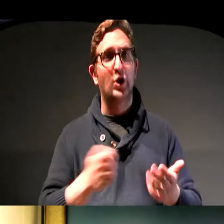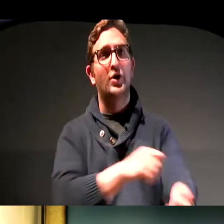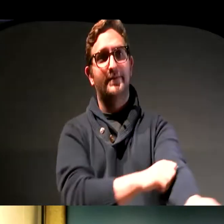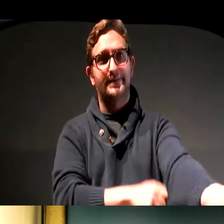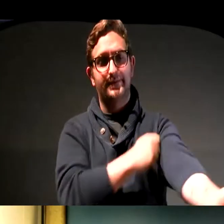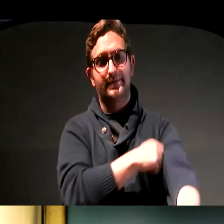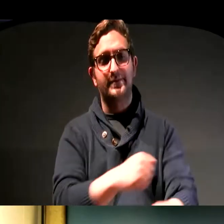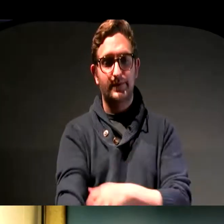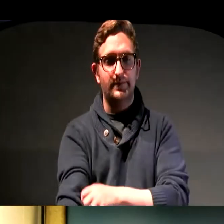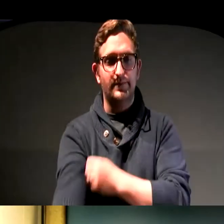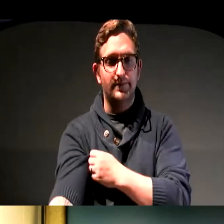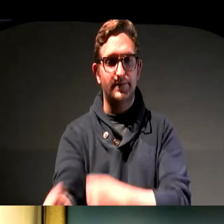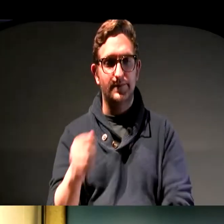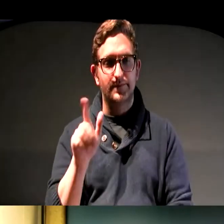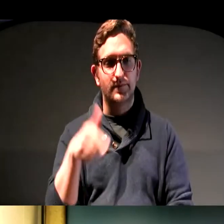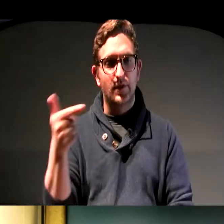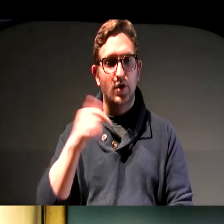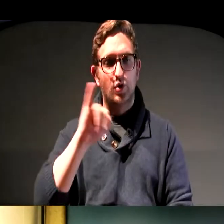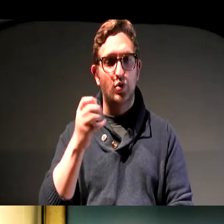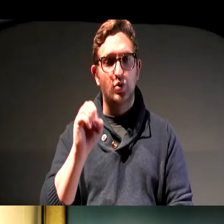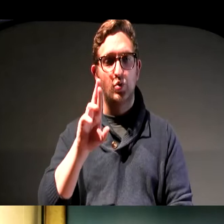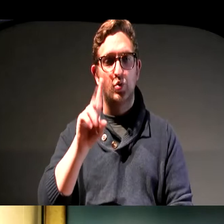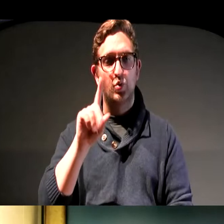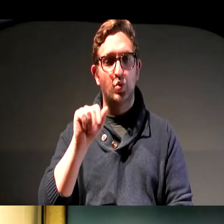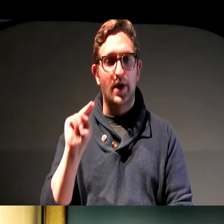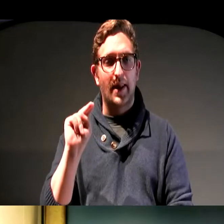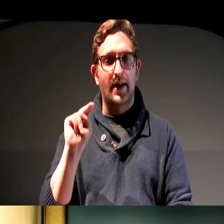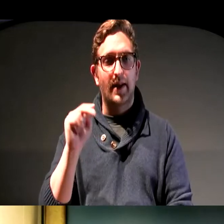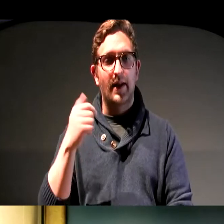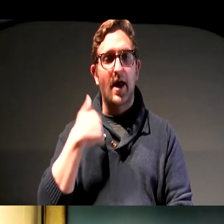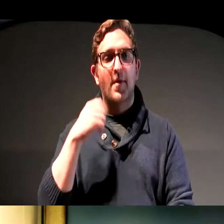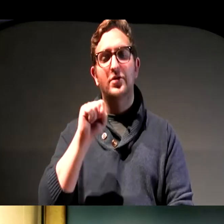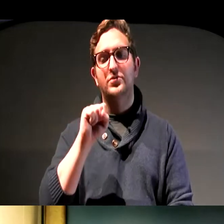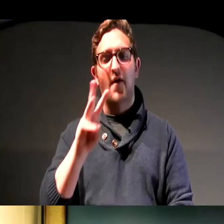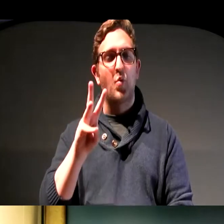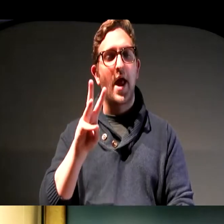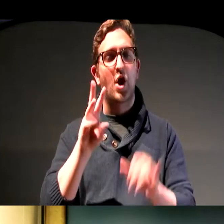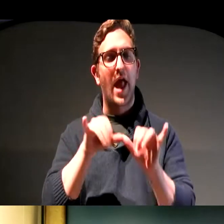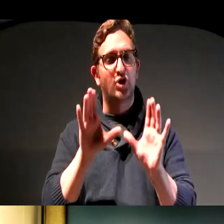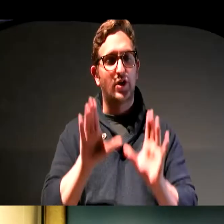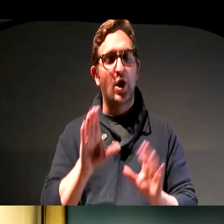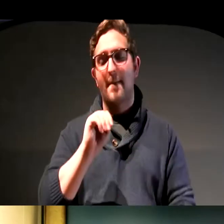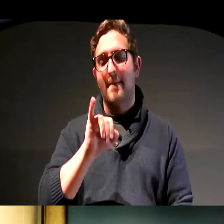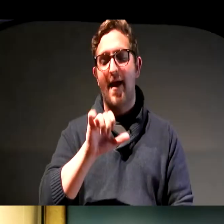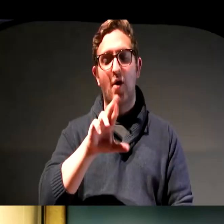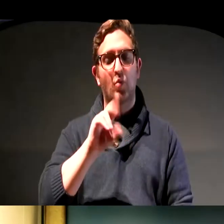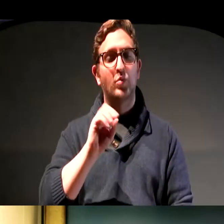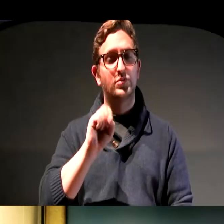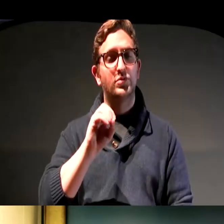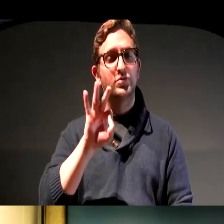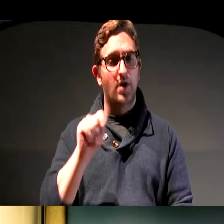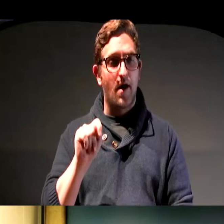Jordan? And hi, my name is Jordan Cowie. I'm a software engineer at Microsoft. And I actually